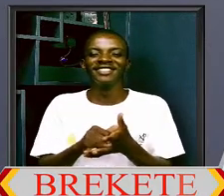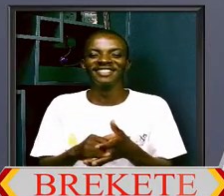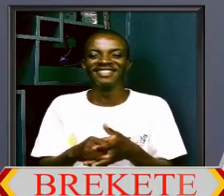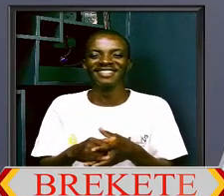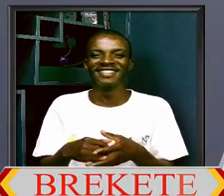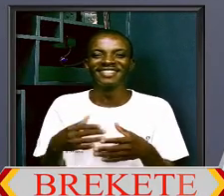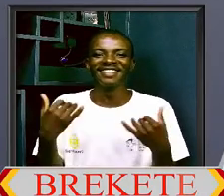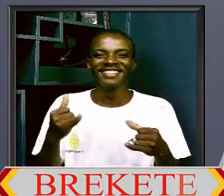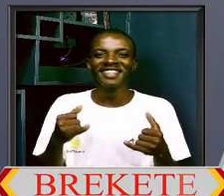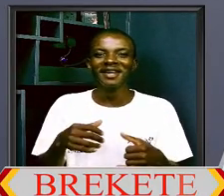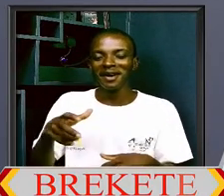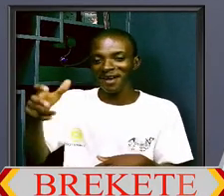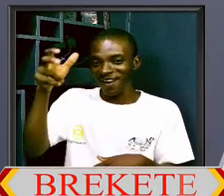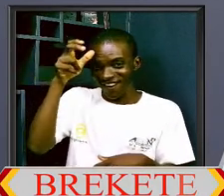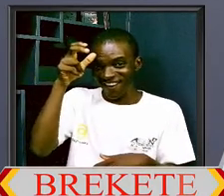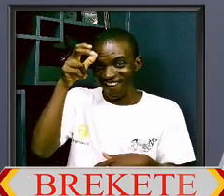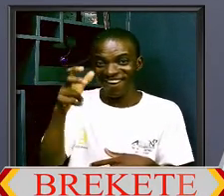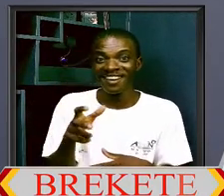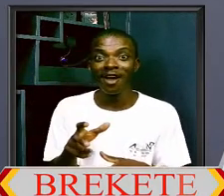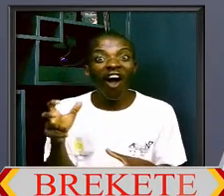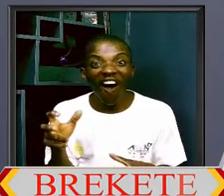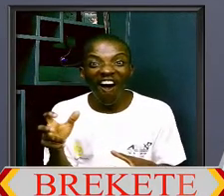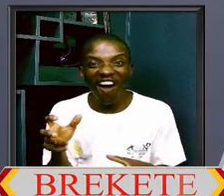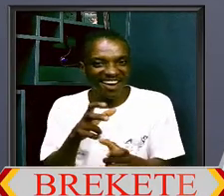Angel we play